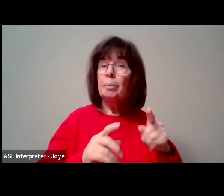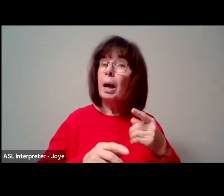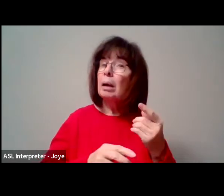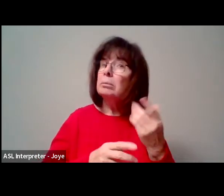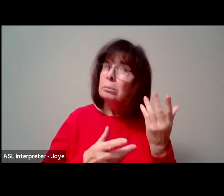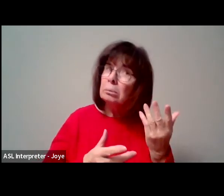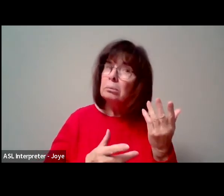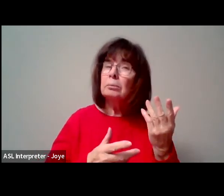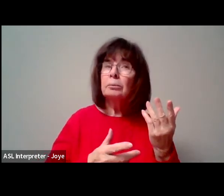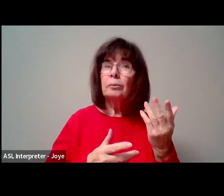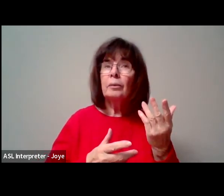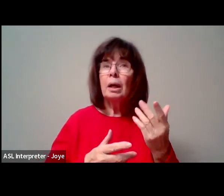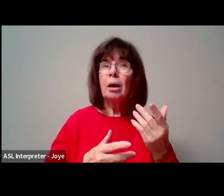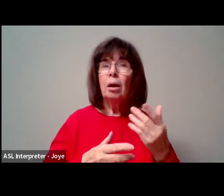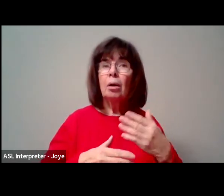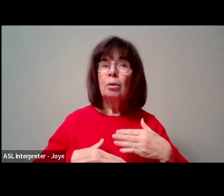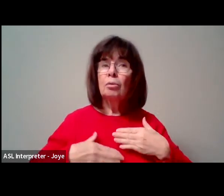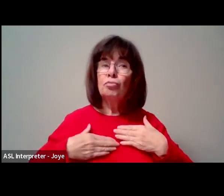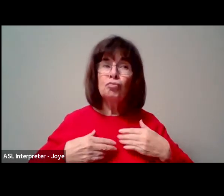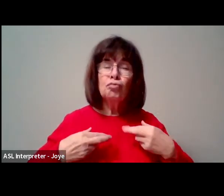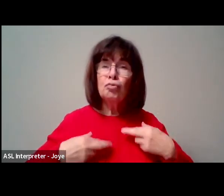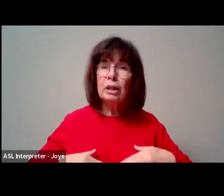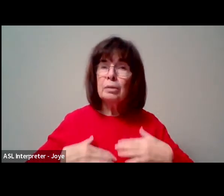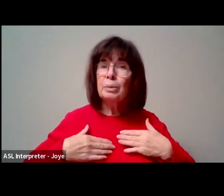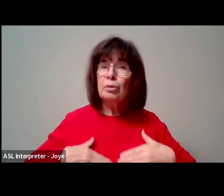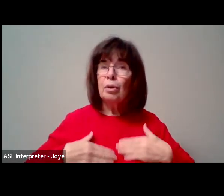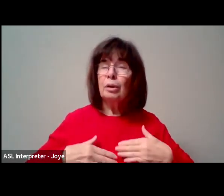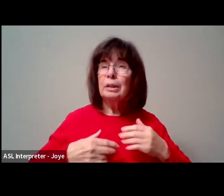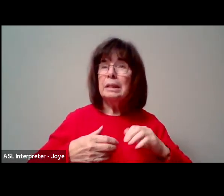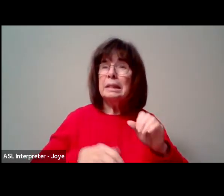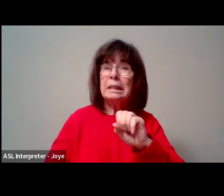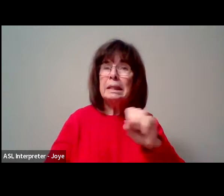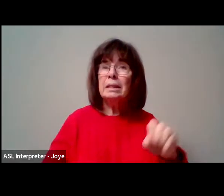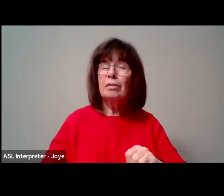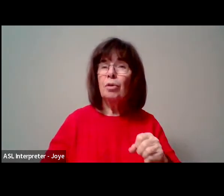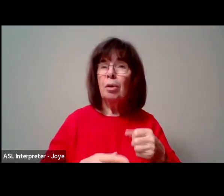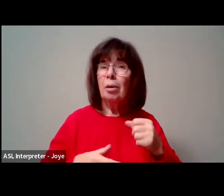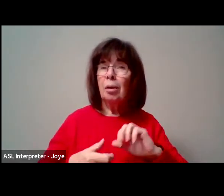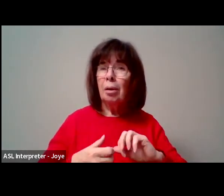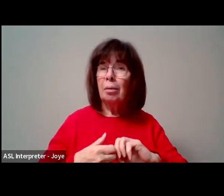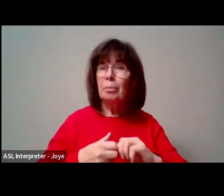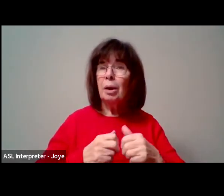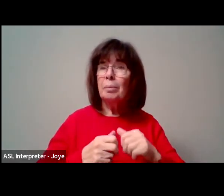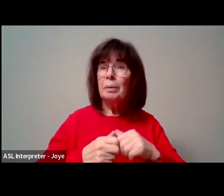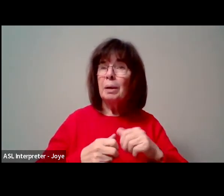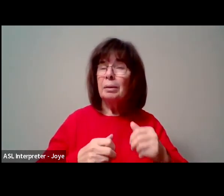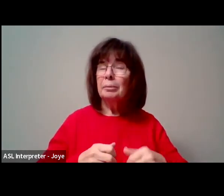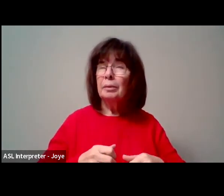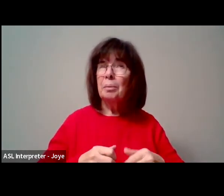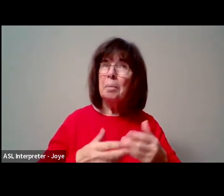respiratory, illness season, can we all just mask? And so normalizing maybe like wintertime